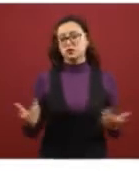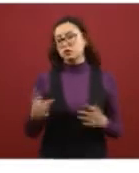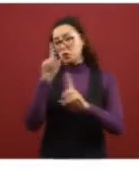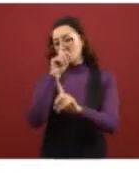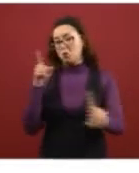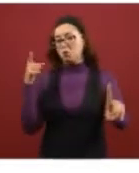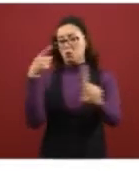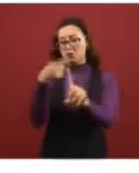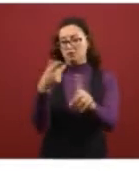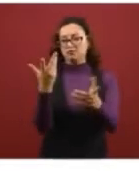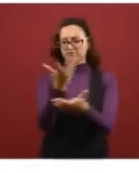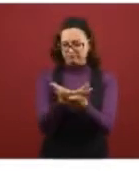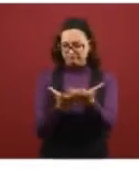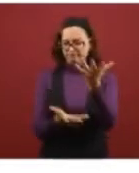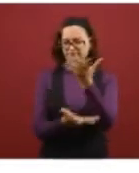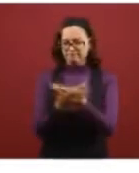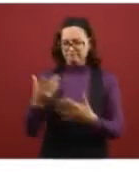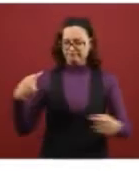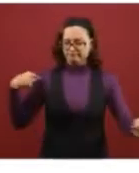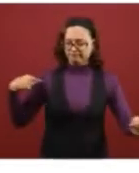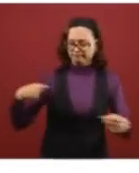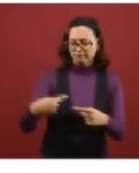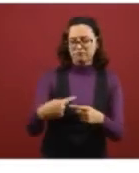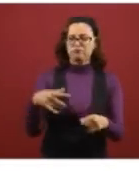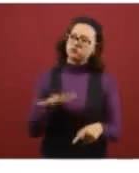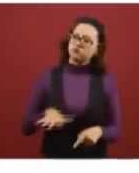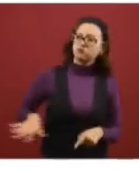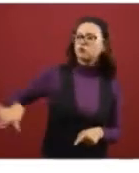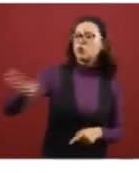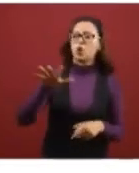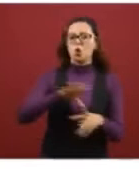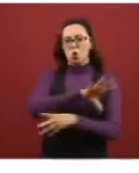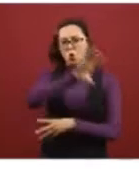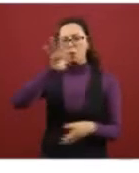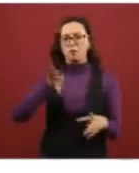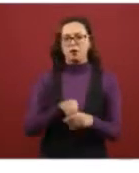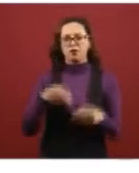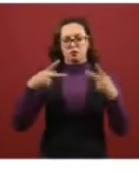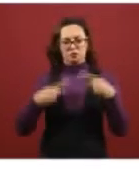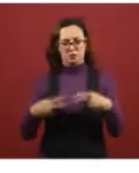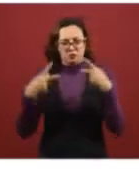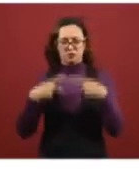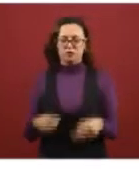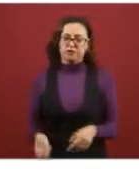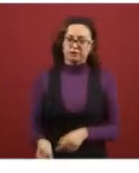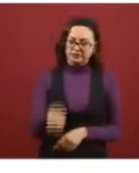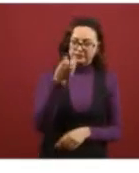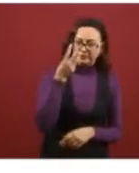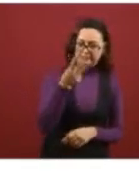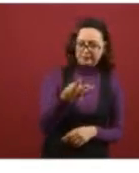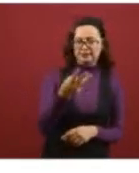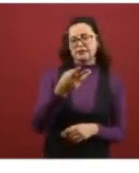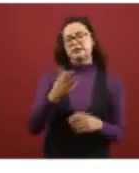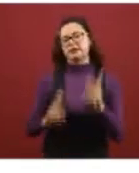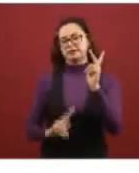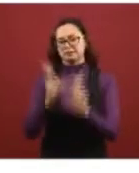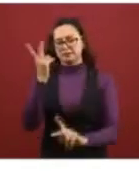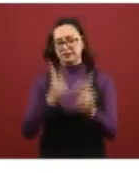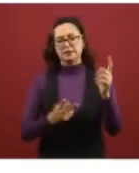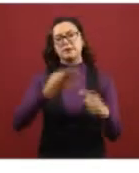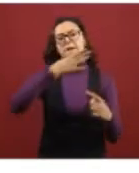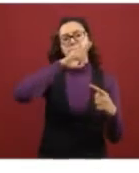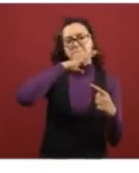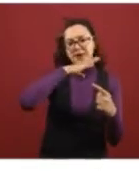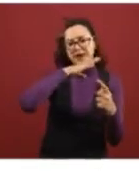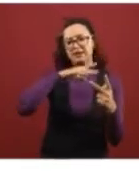235 producers. Para este universo de productores de estos tres cultivos, maíz, frijol y arroz.